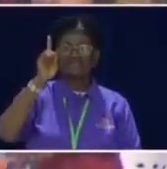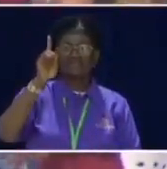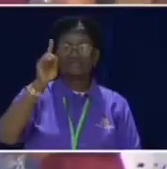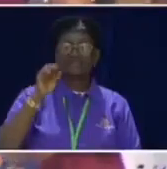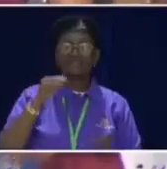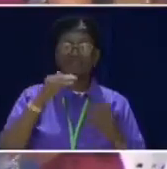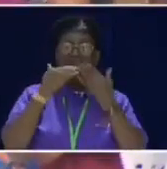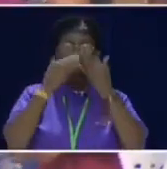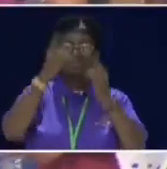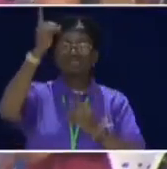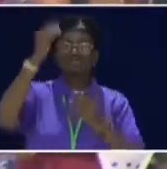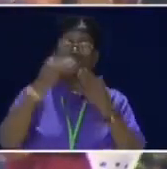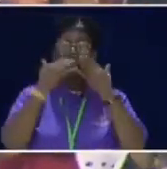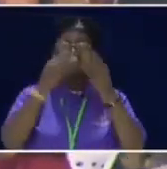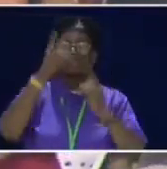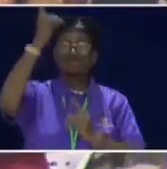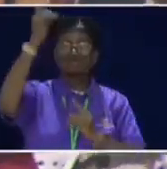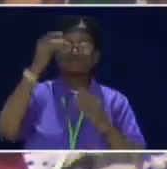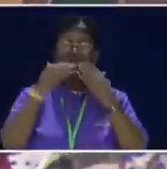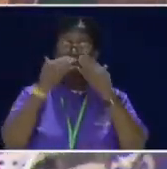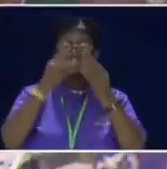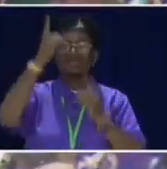Thank you, thank you, thank